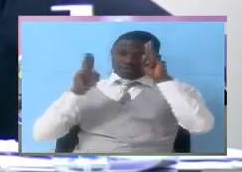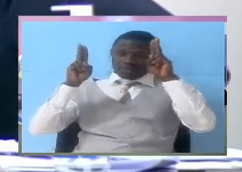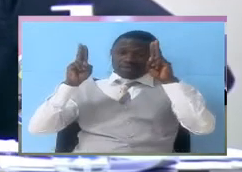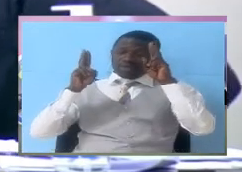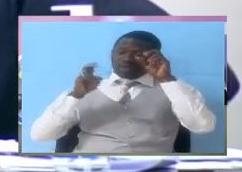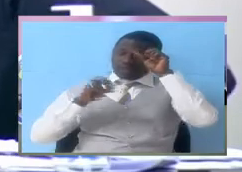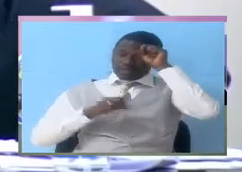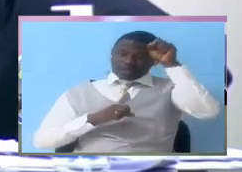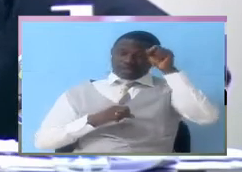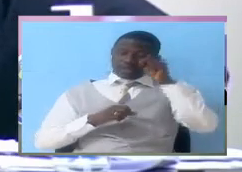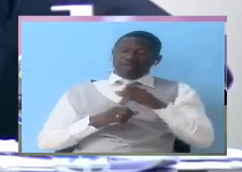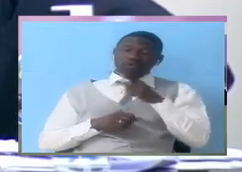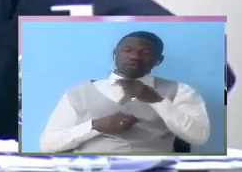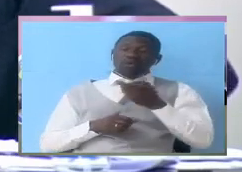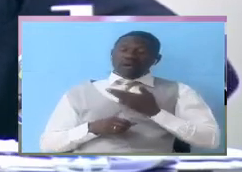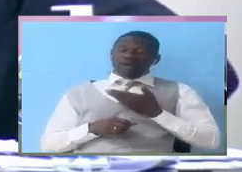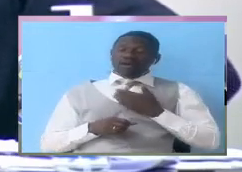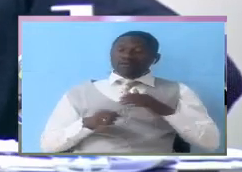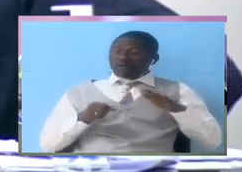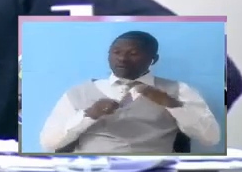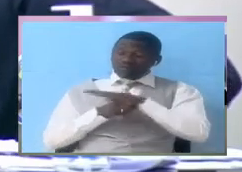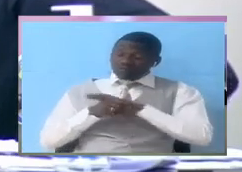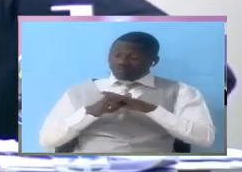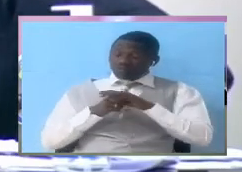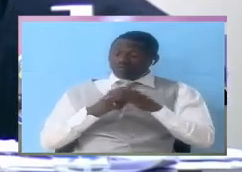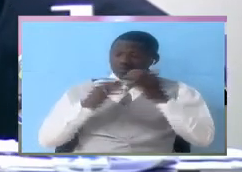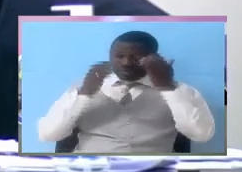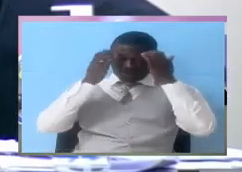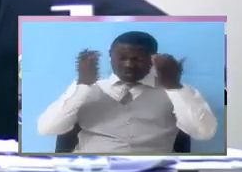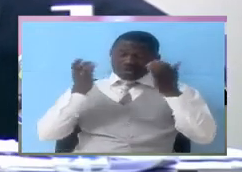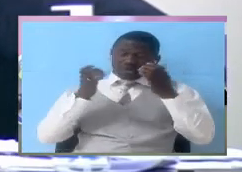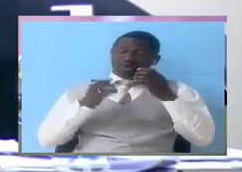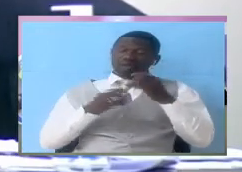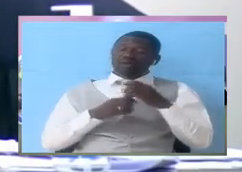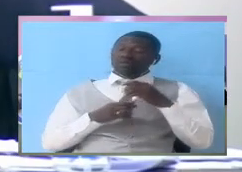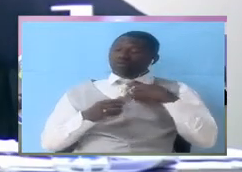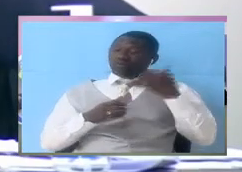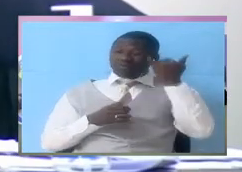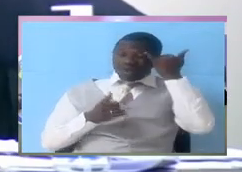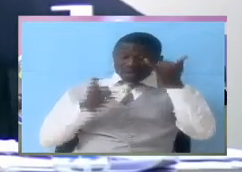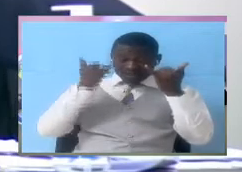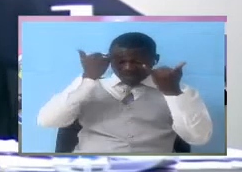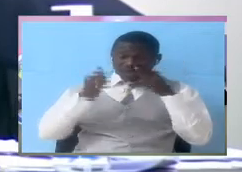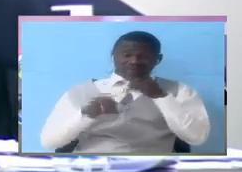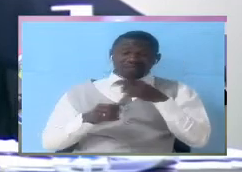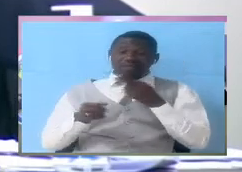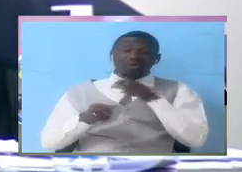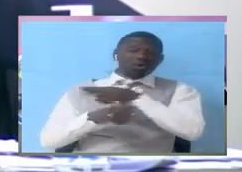you had full knowledge that these reports were unlawful.